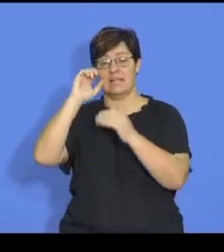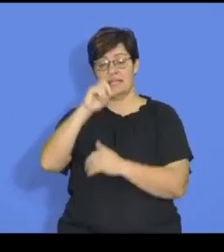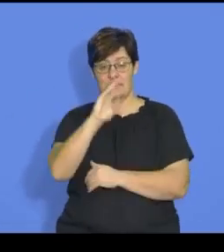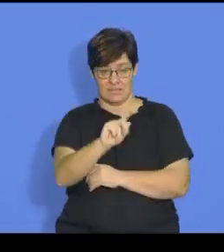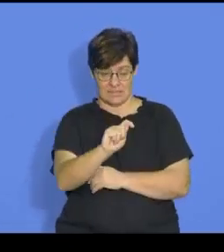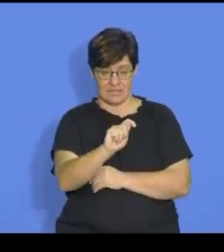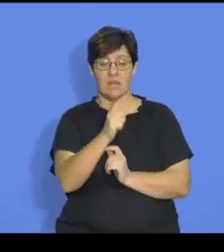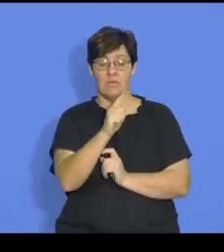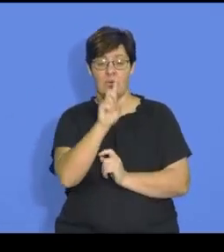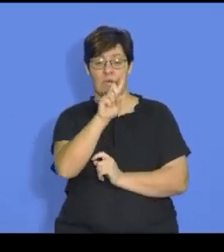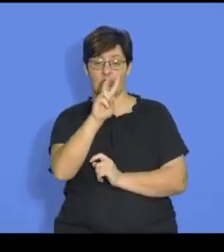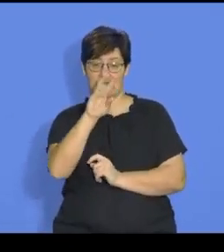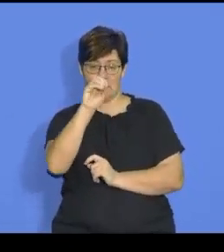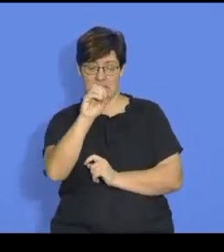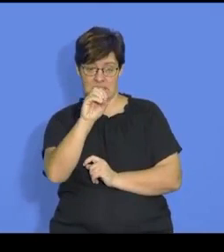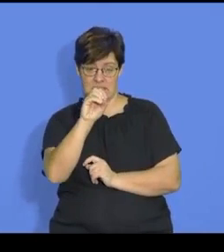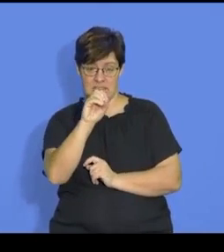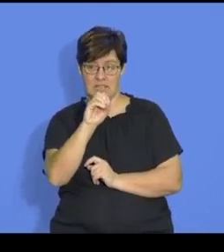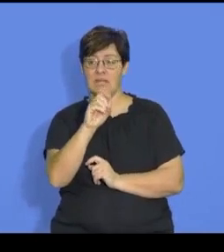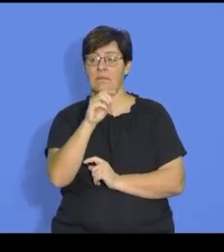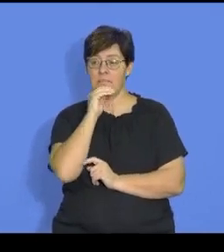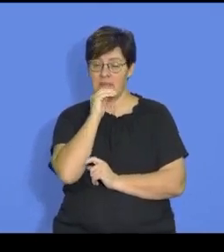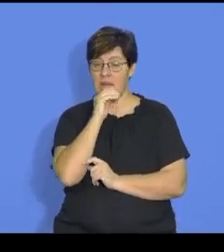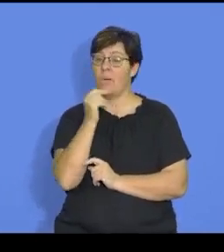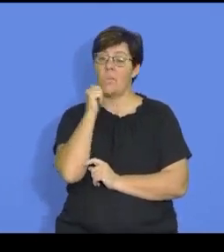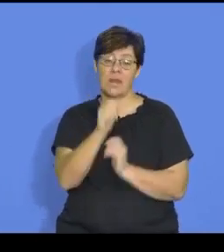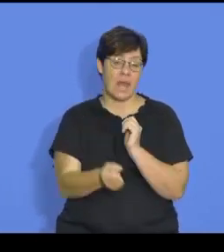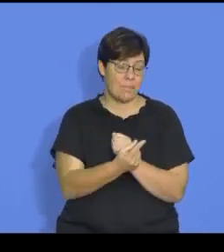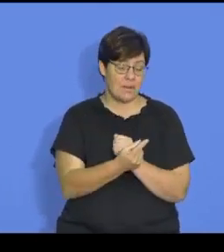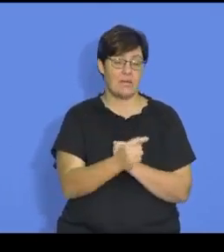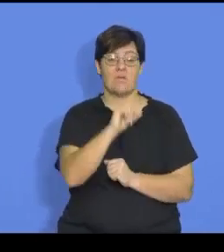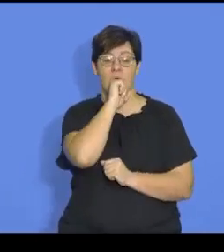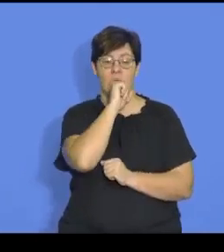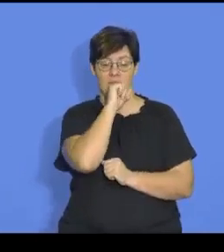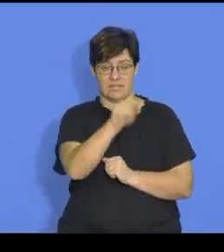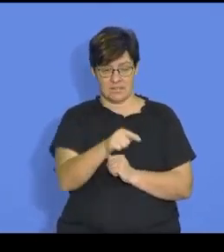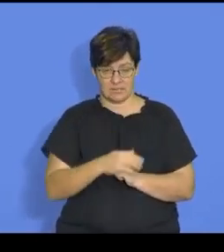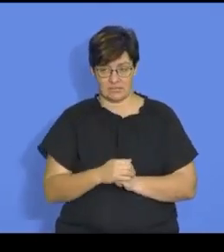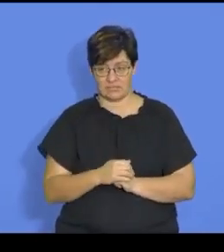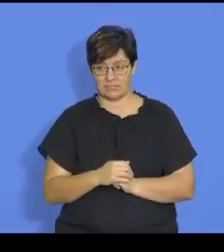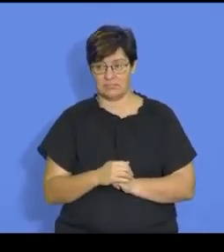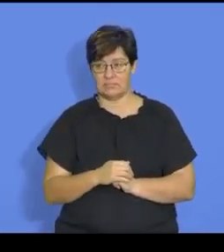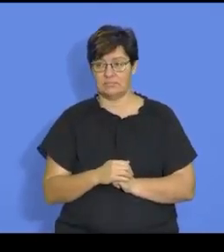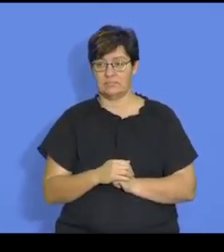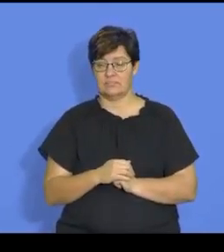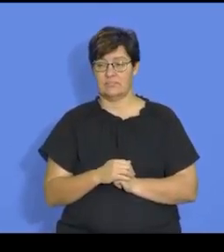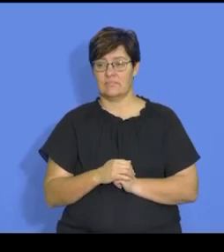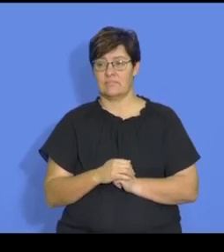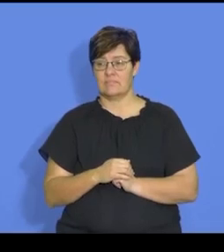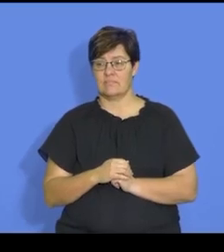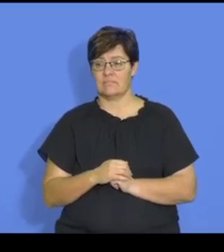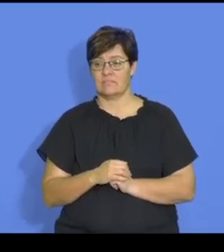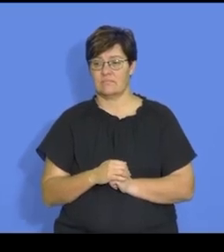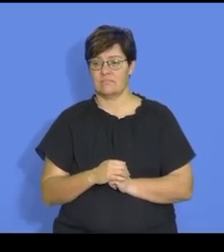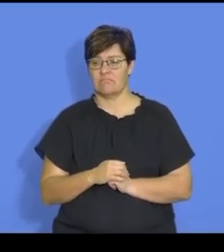with the 120,000, and obviously this is happening in the month of August. Okay. Right,